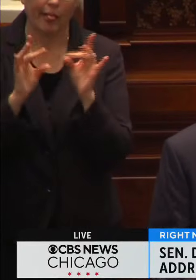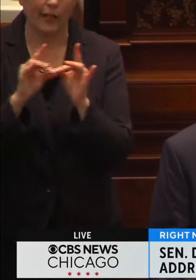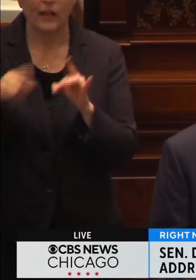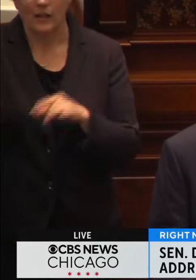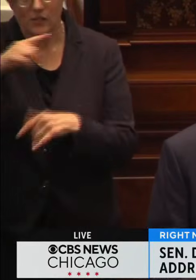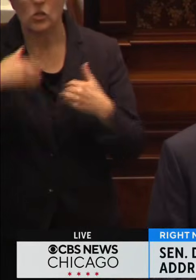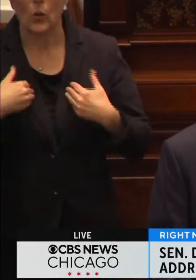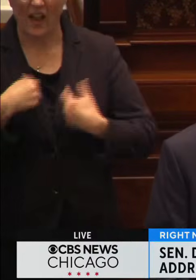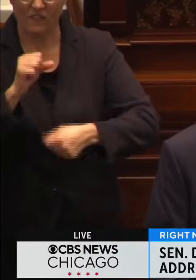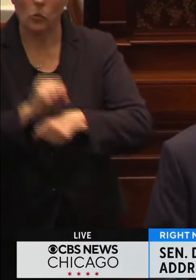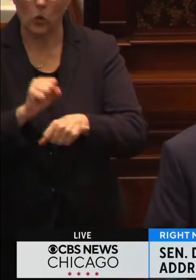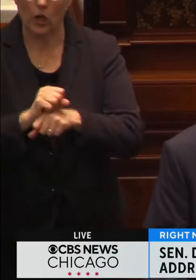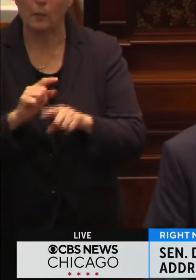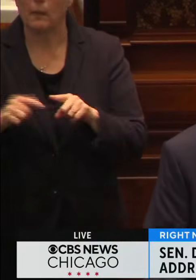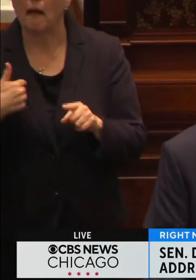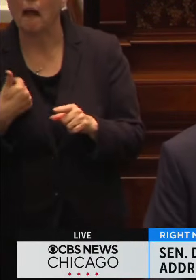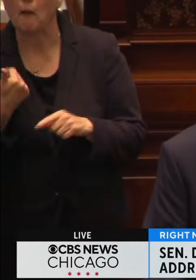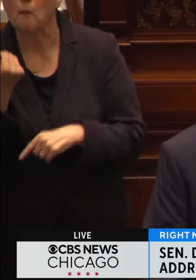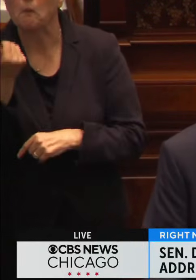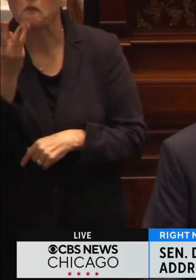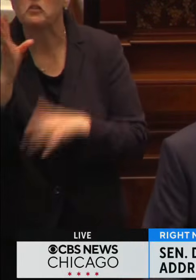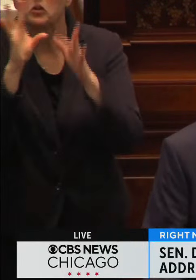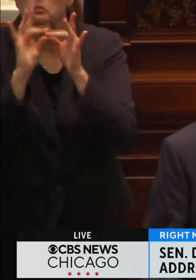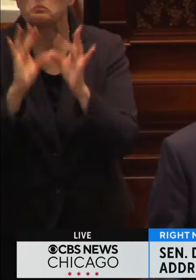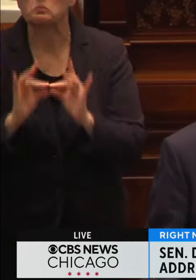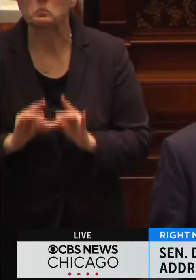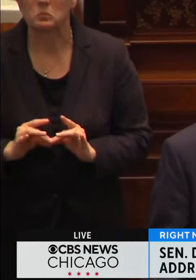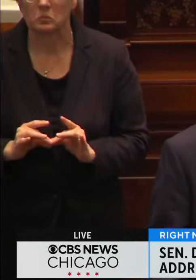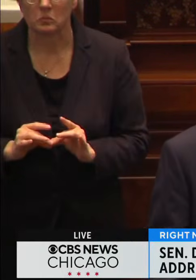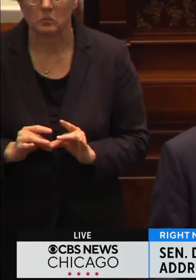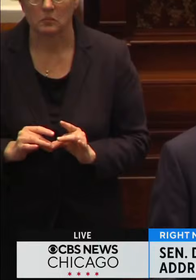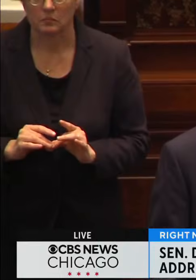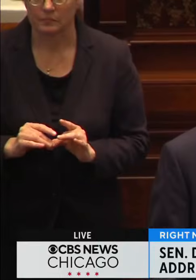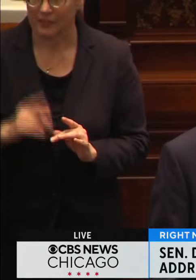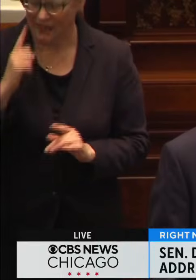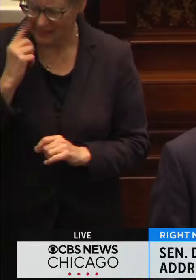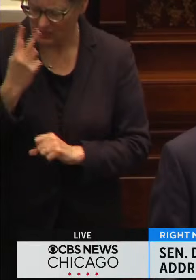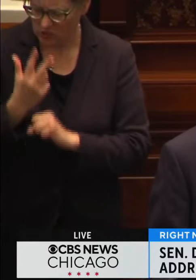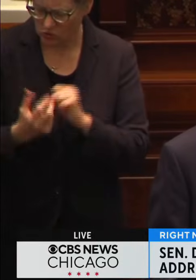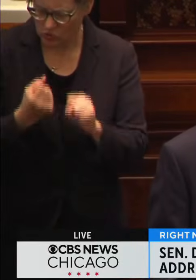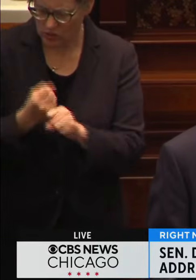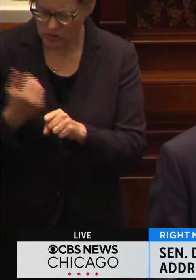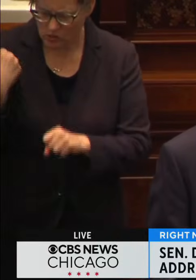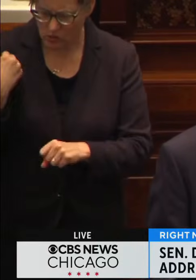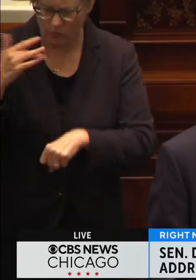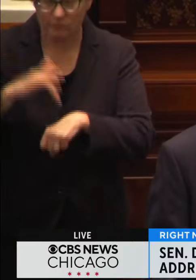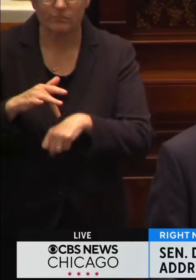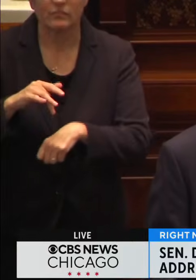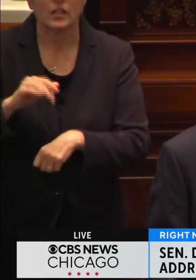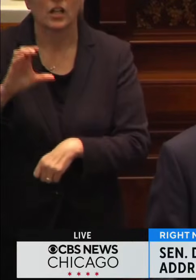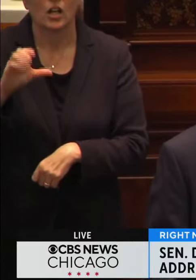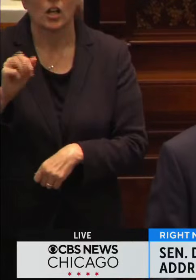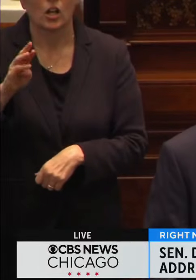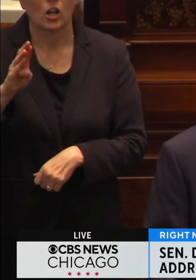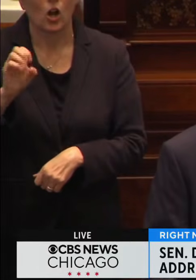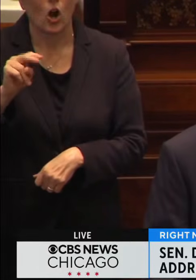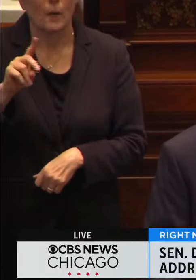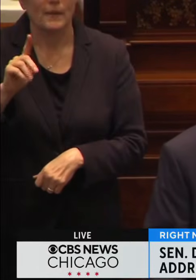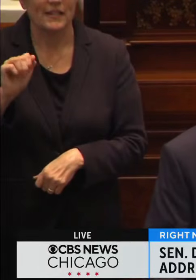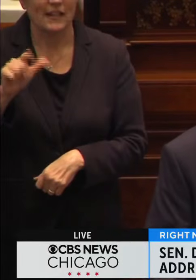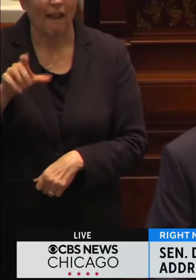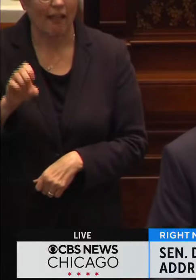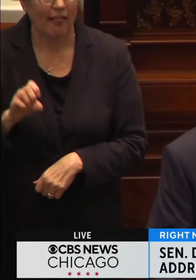mention a couple of them very quickly. It was about 3 years ago that I went to Carbondale, and I met the